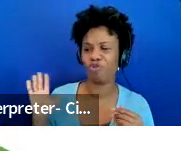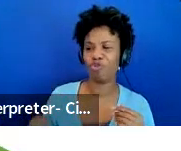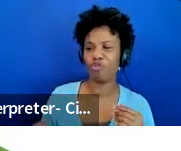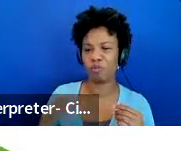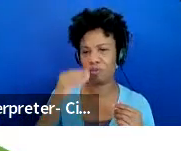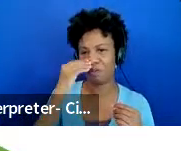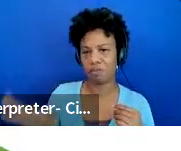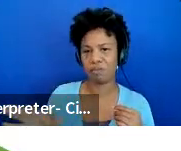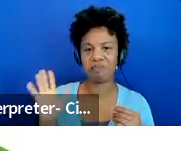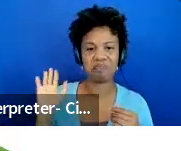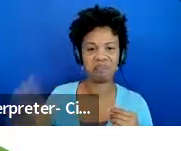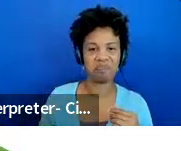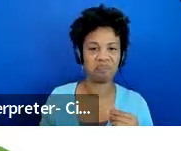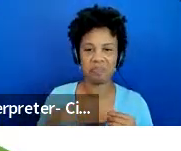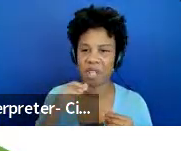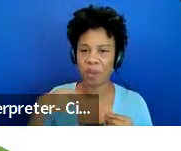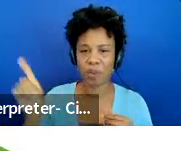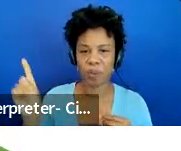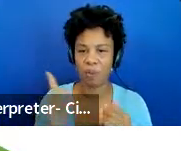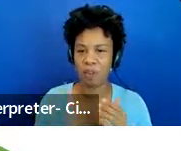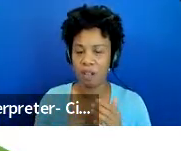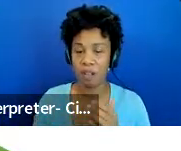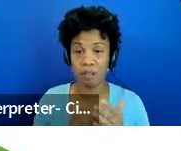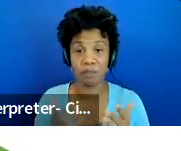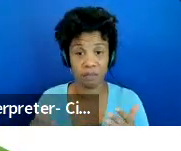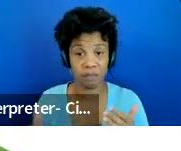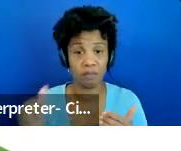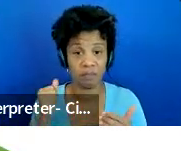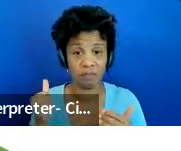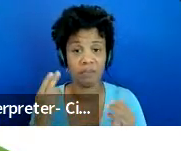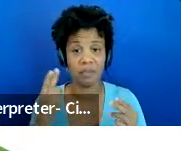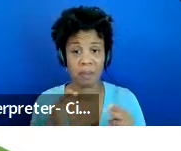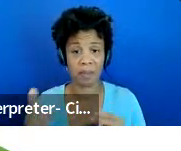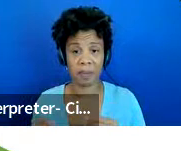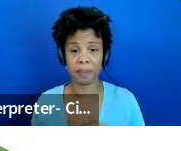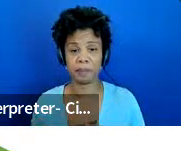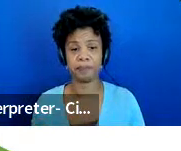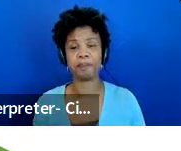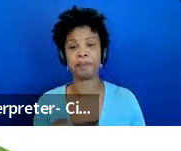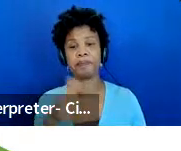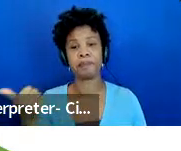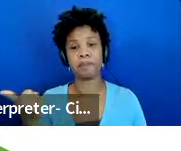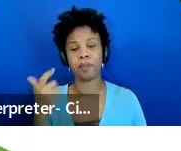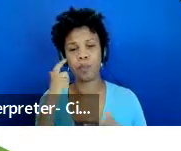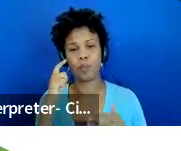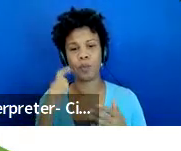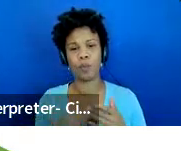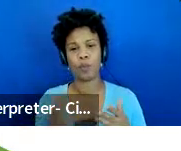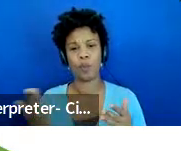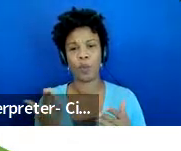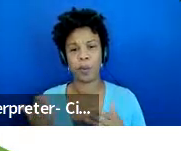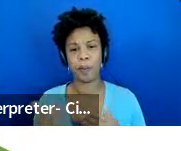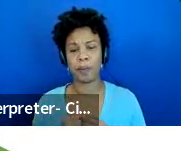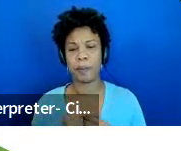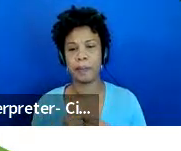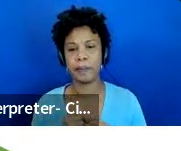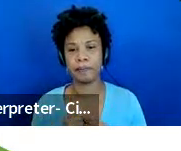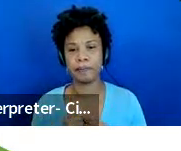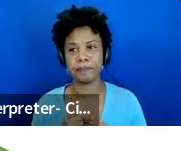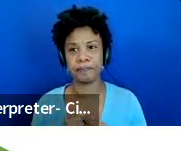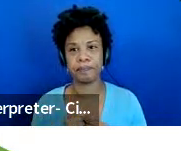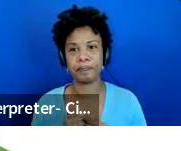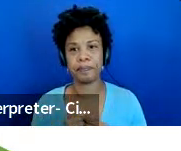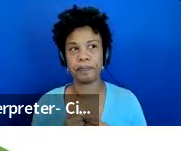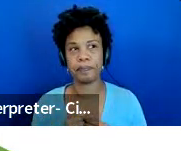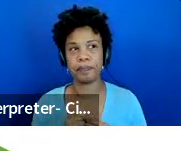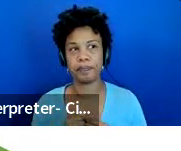delayed. Another aspect of attitudes emerging from the research were personal attitudes. So persons with